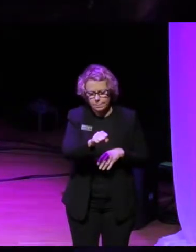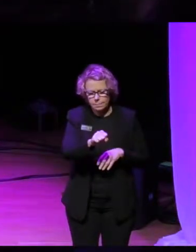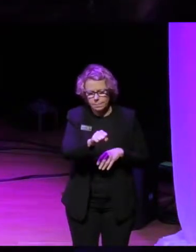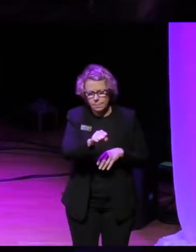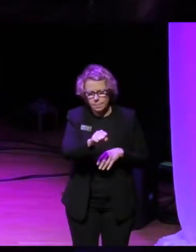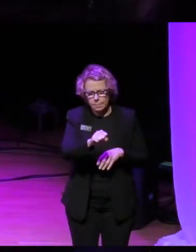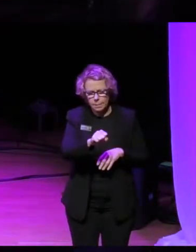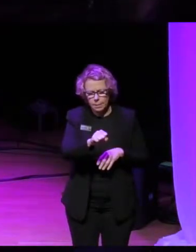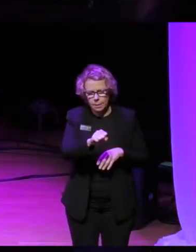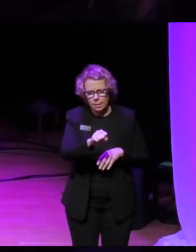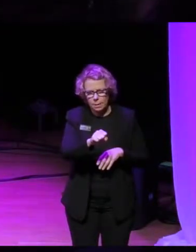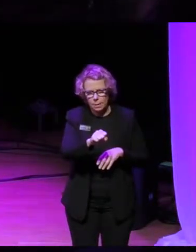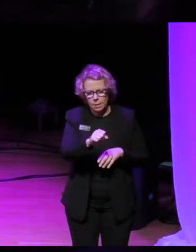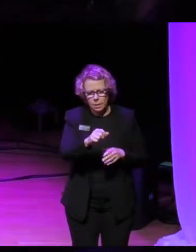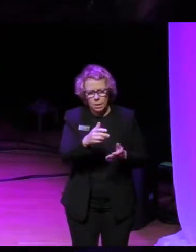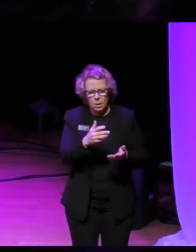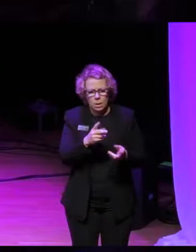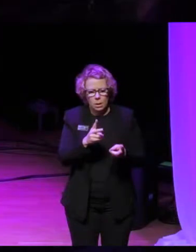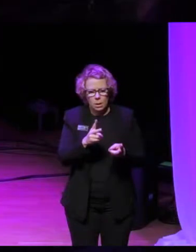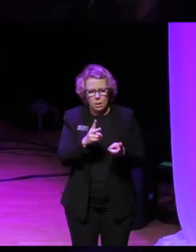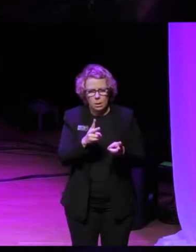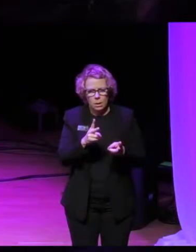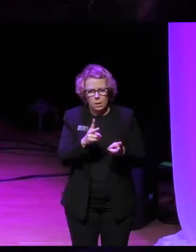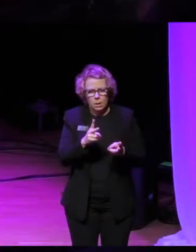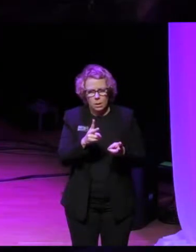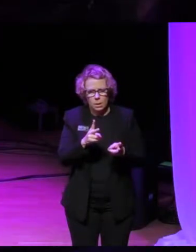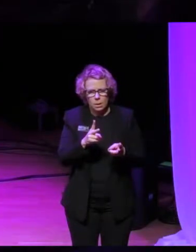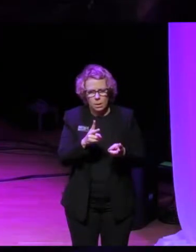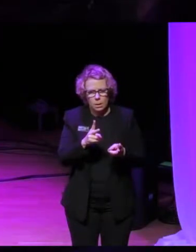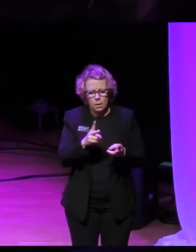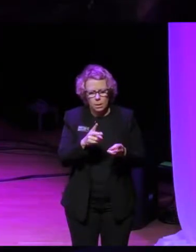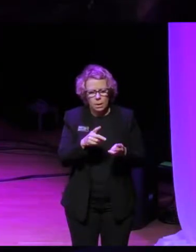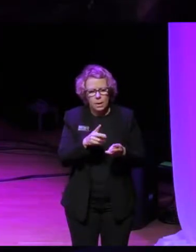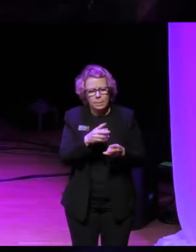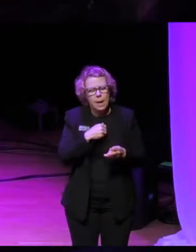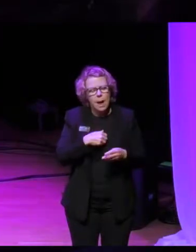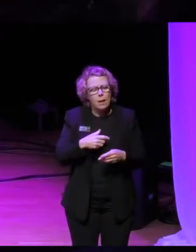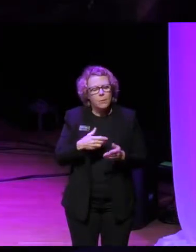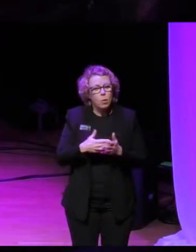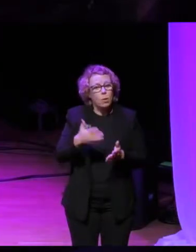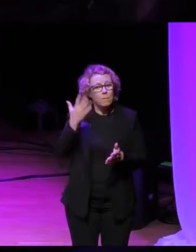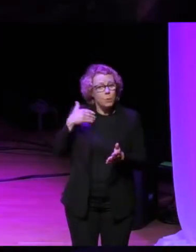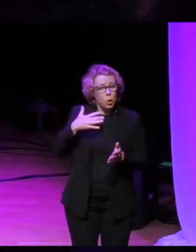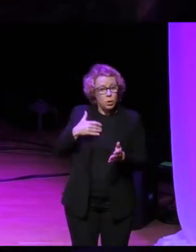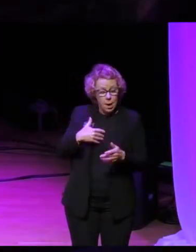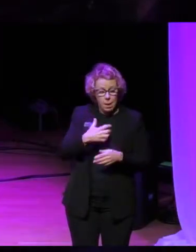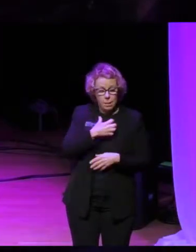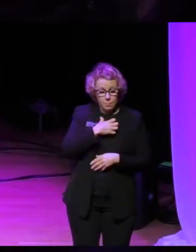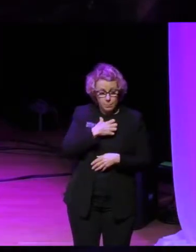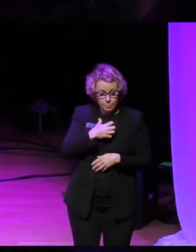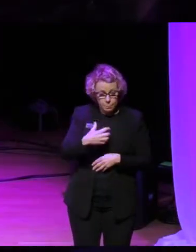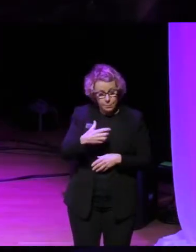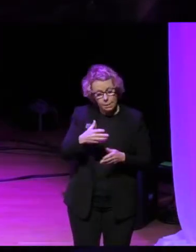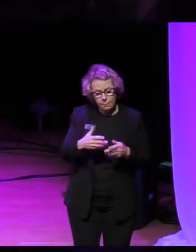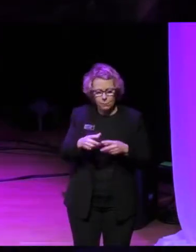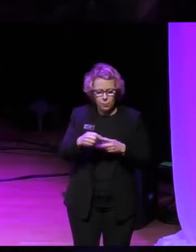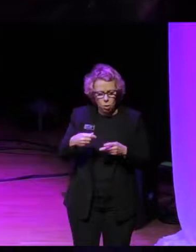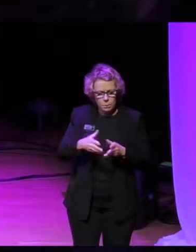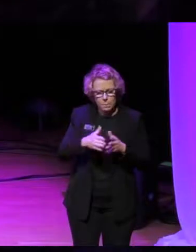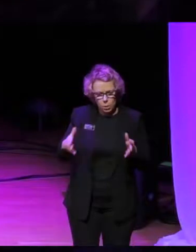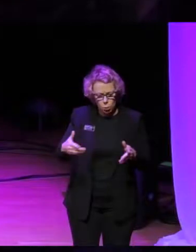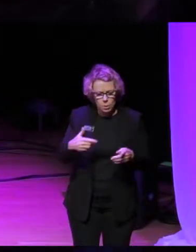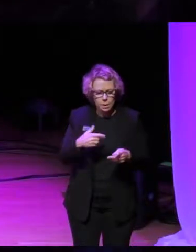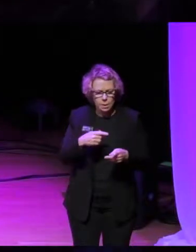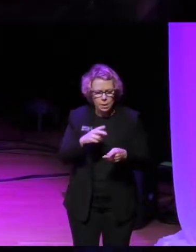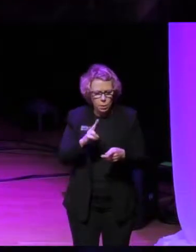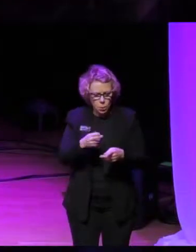continuing policy, which dates back from previous administrations, of searching travelers' devices at the international